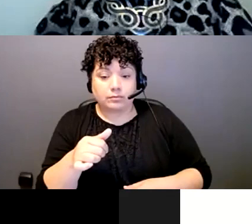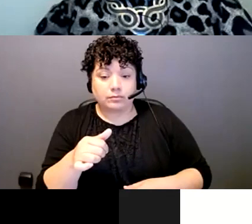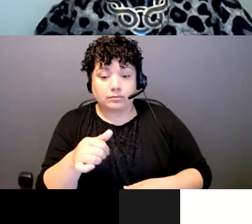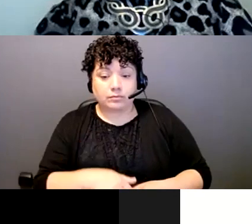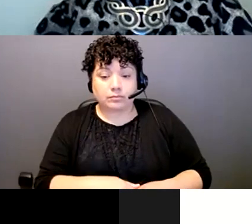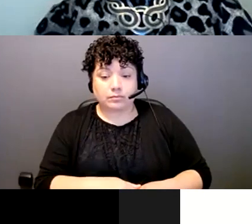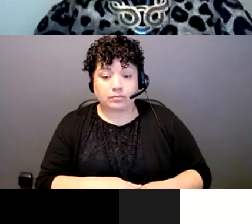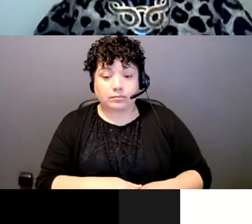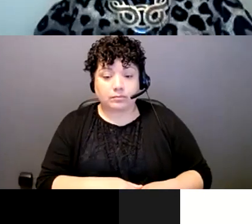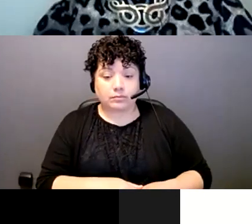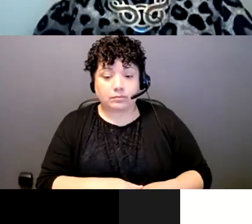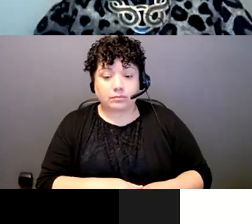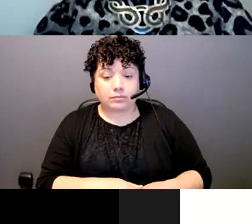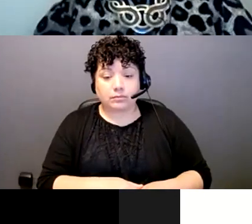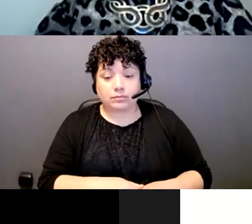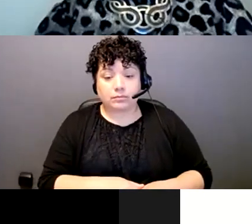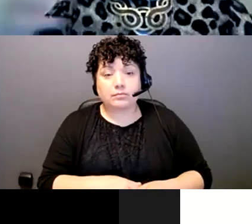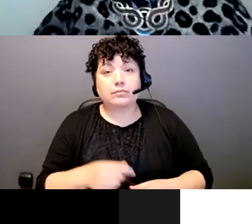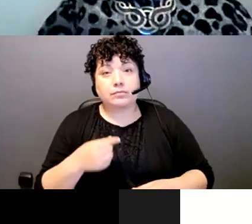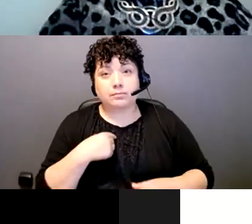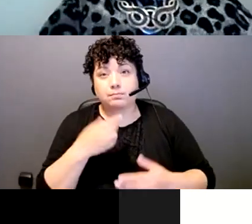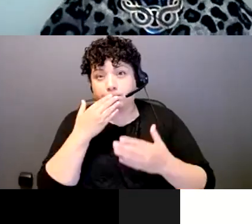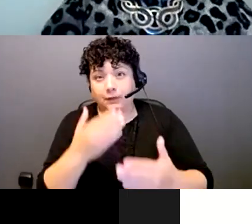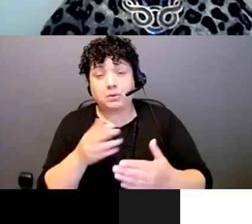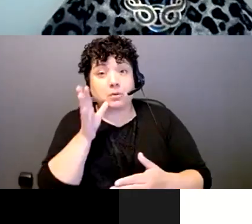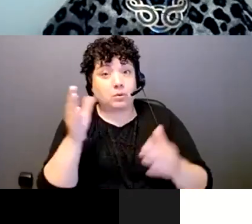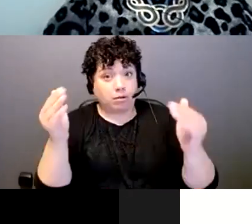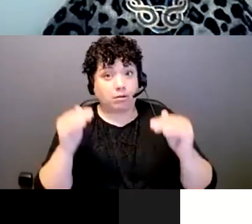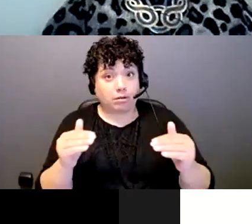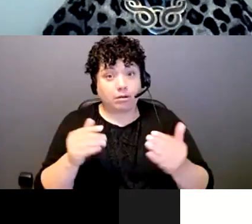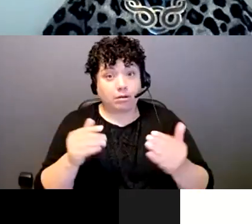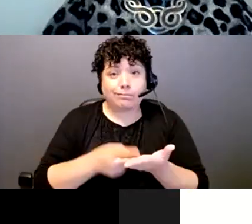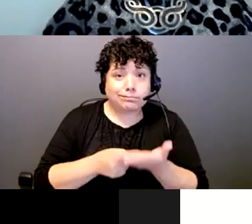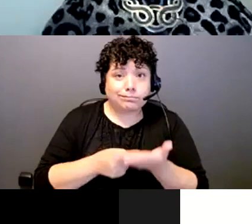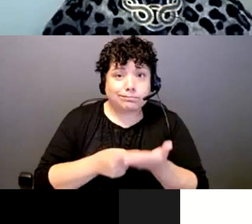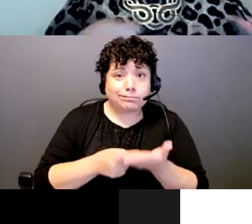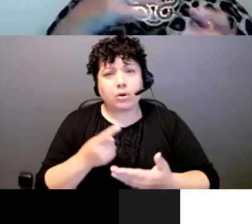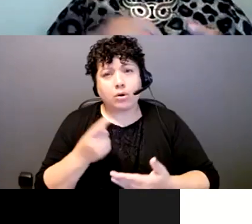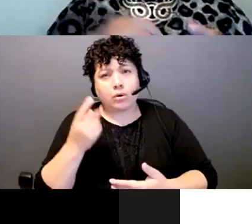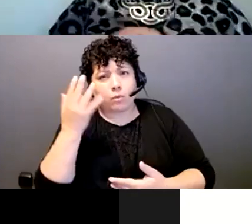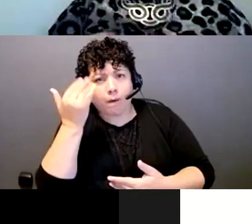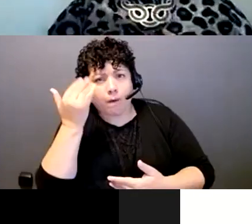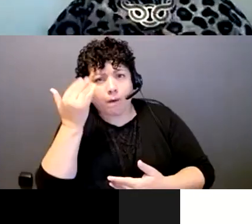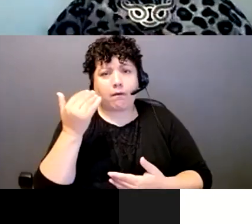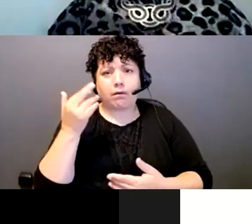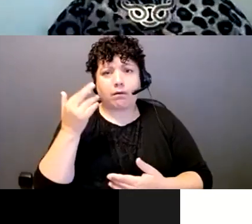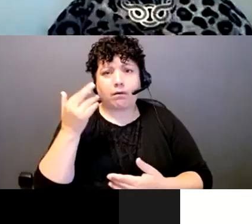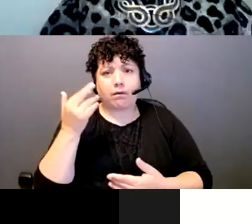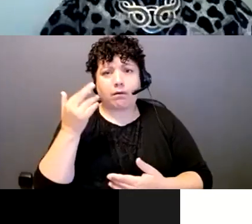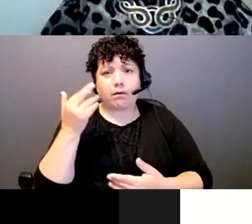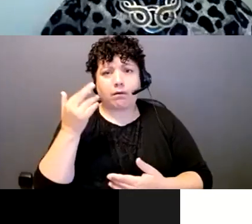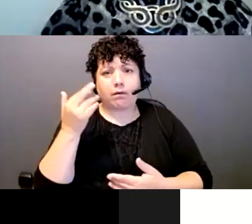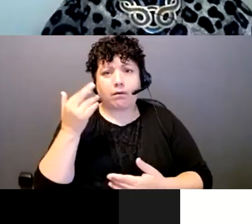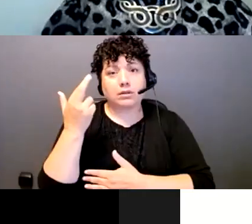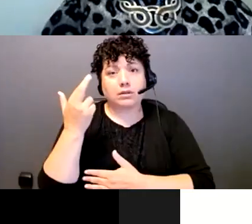so thank you for that. So I'm going to move on and talk to you about some of the reasons why it's there's